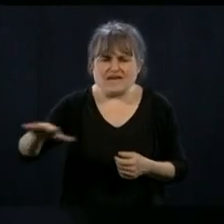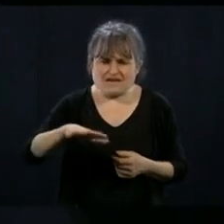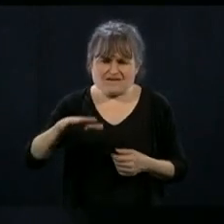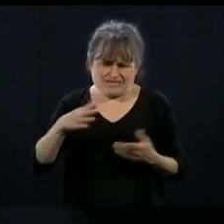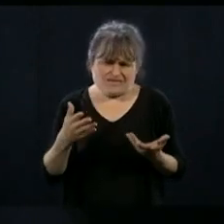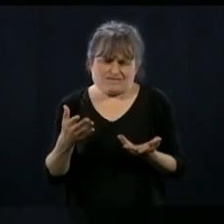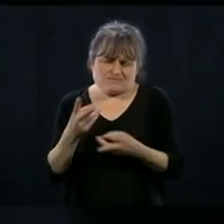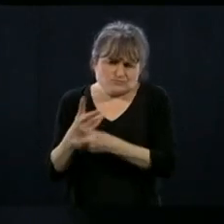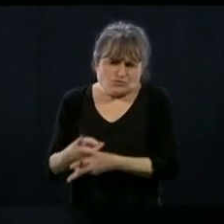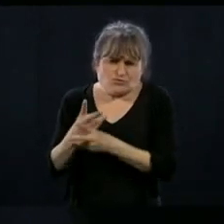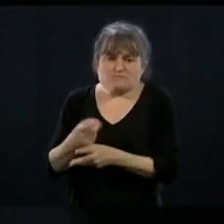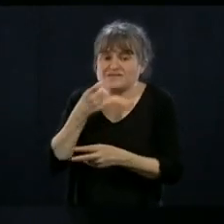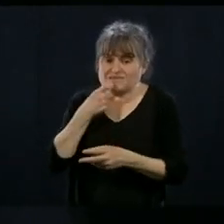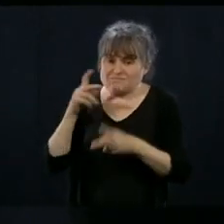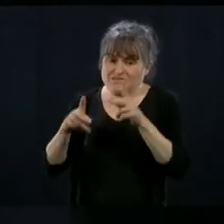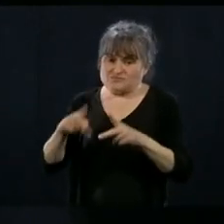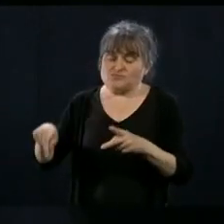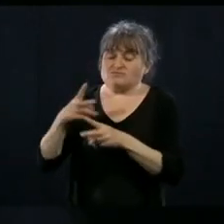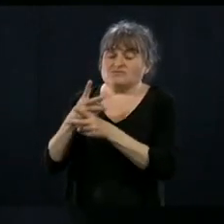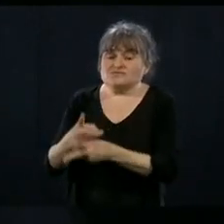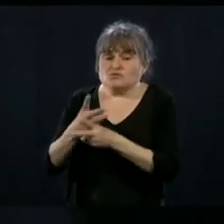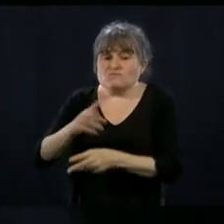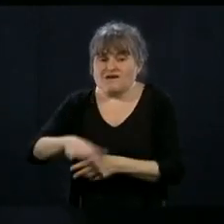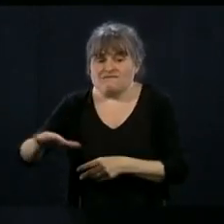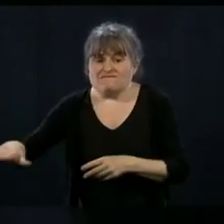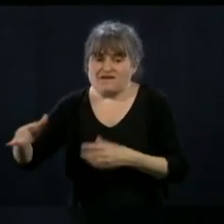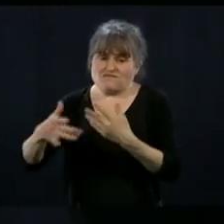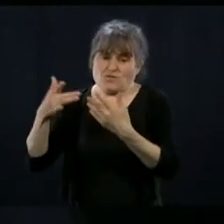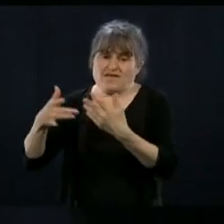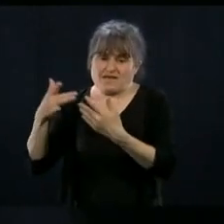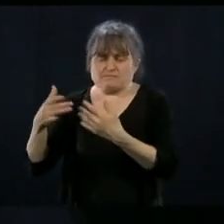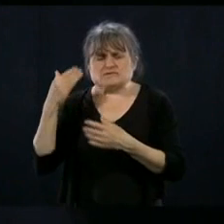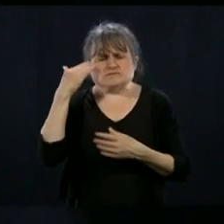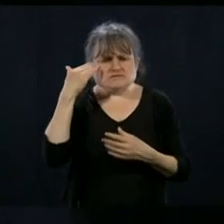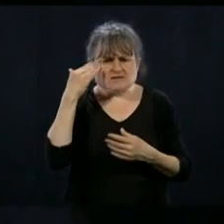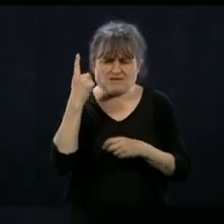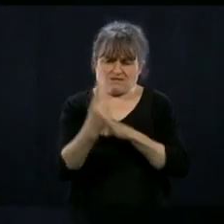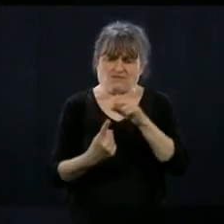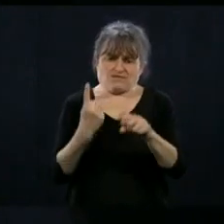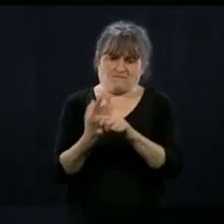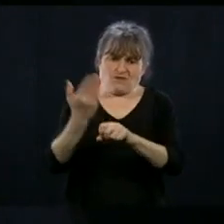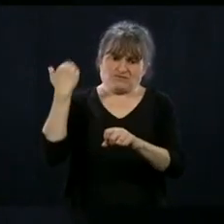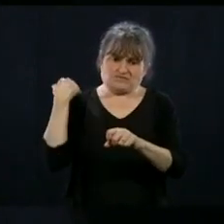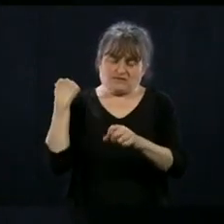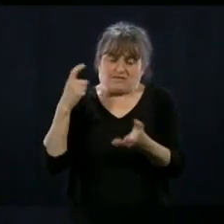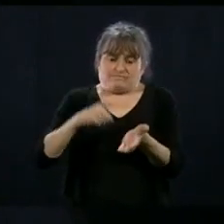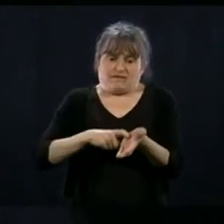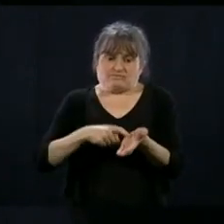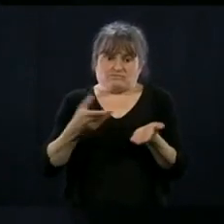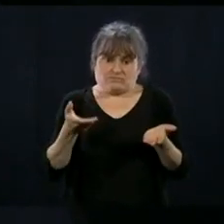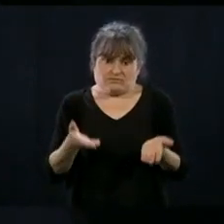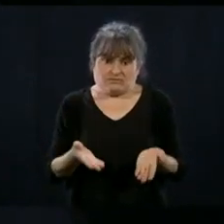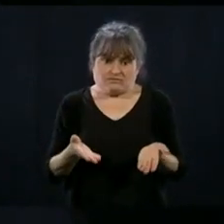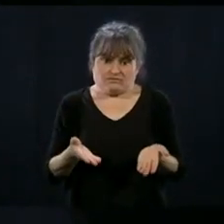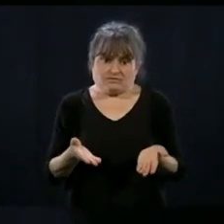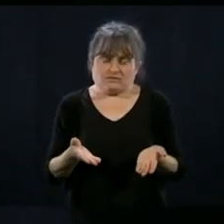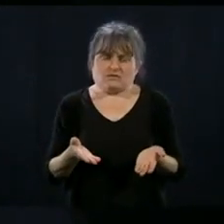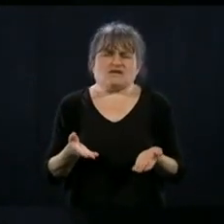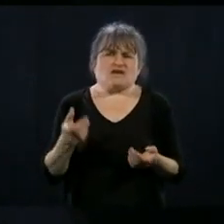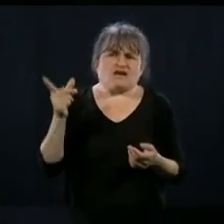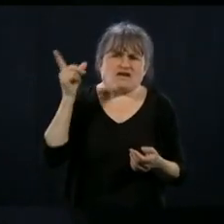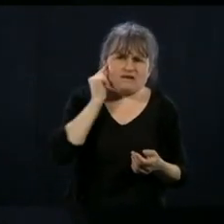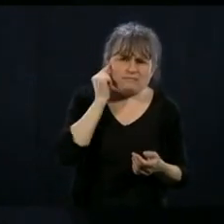vulnerable children. You know that it's a very sad anniversary today. A year ago,